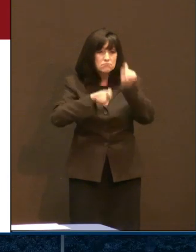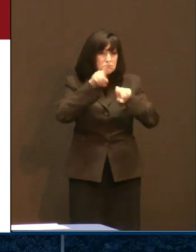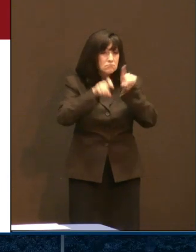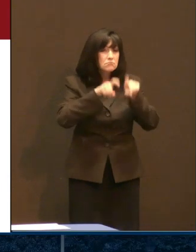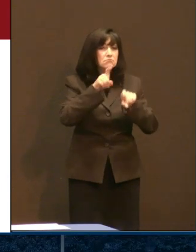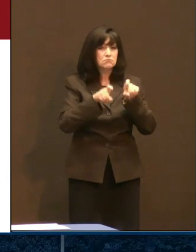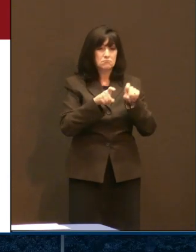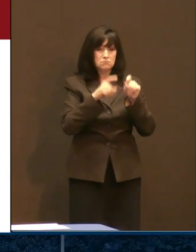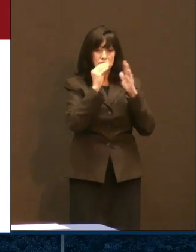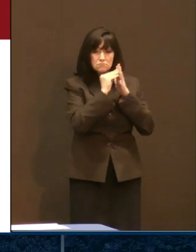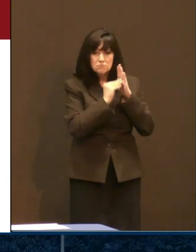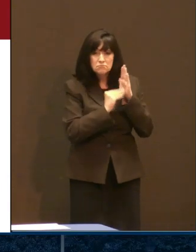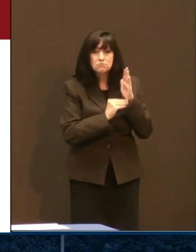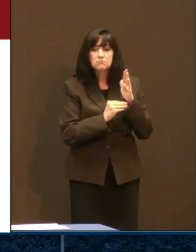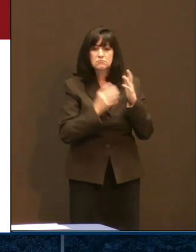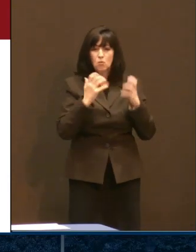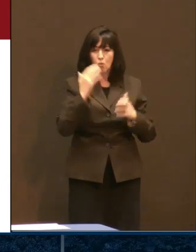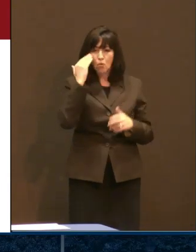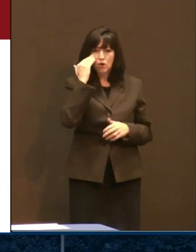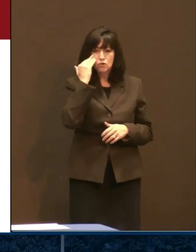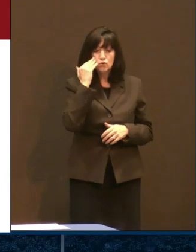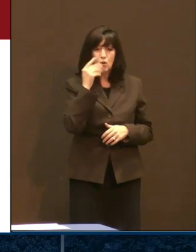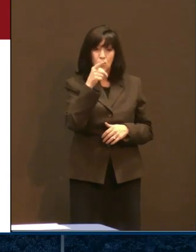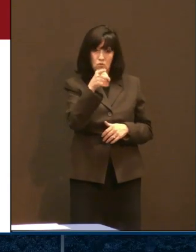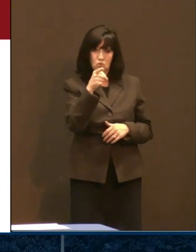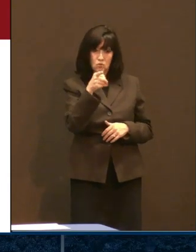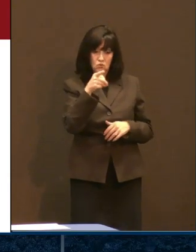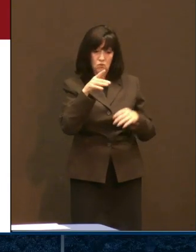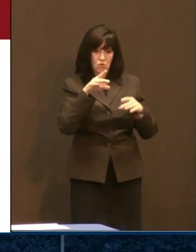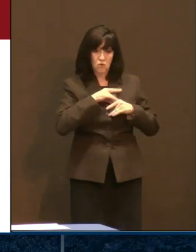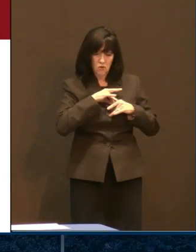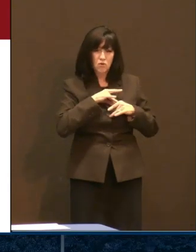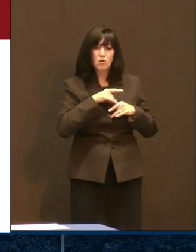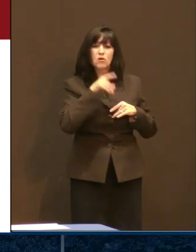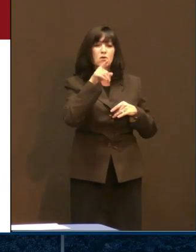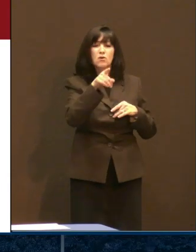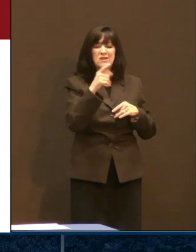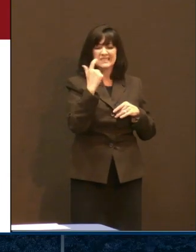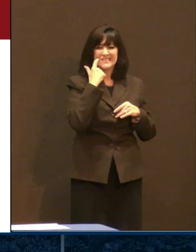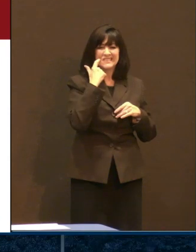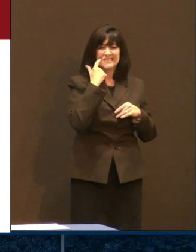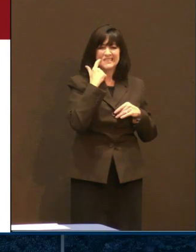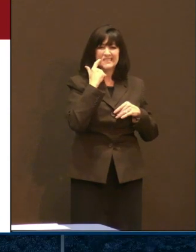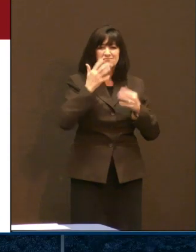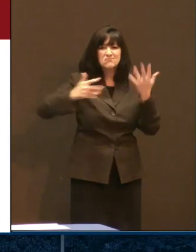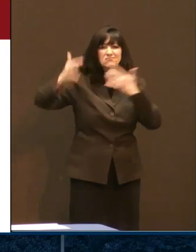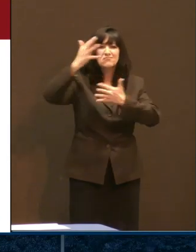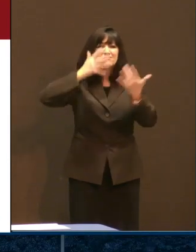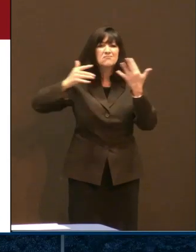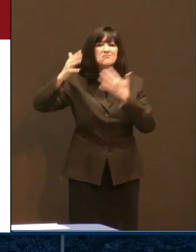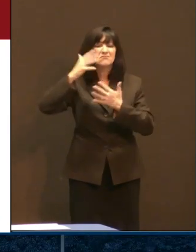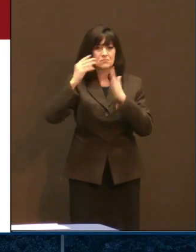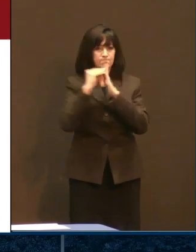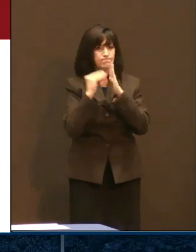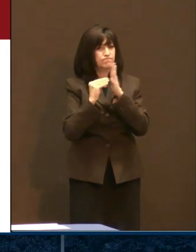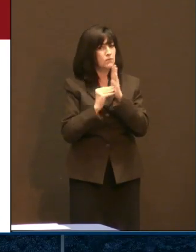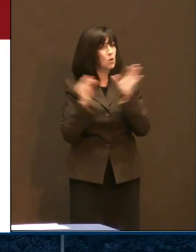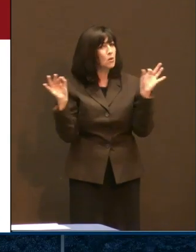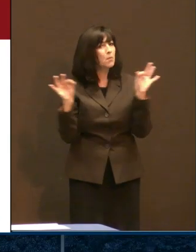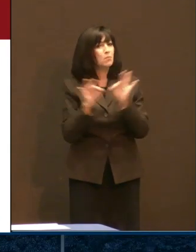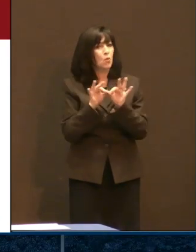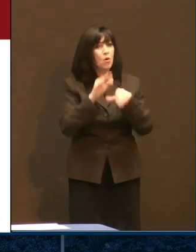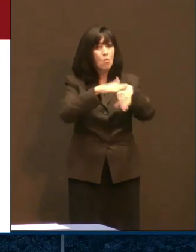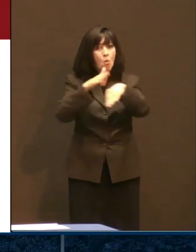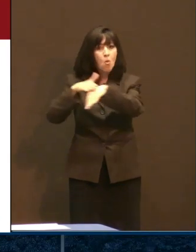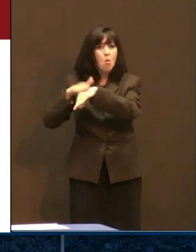to get that up, and we know that there are a number of people out there who are interested in contact tracing. So we are collecting